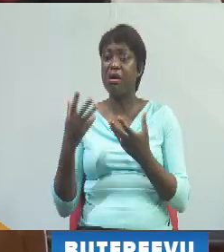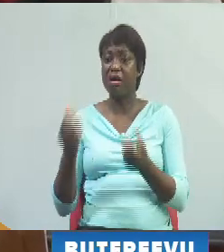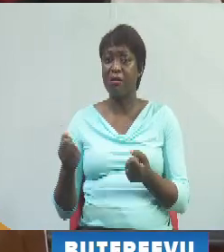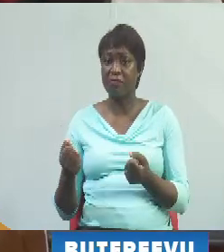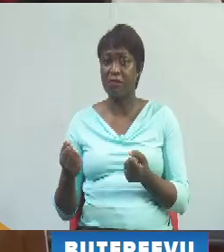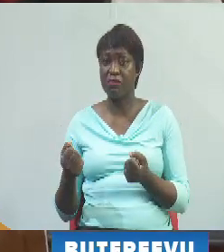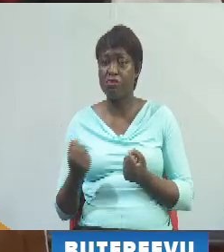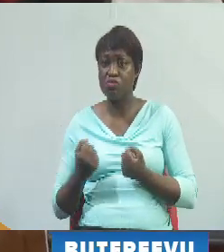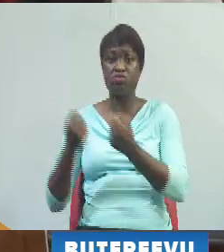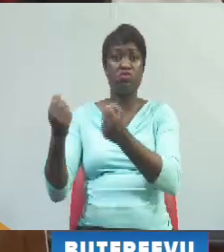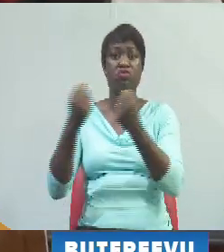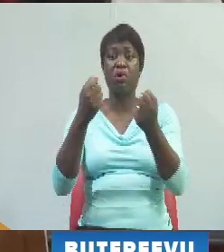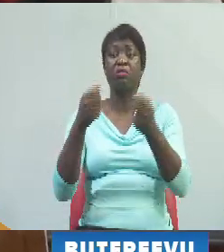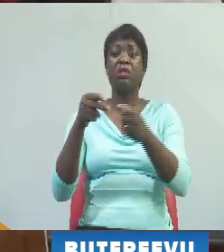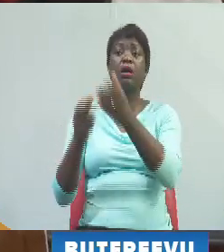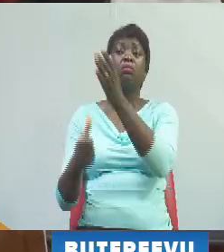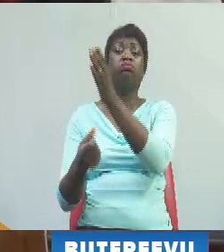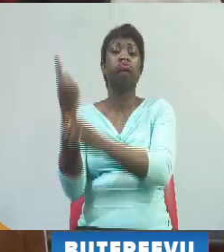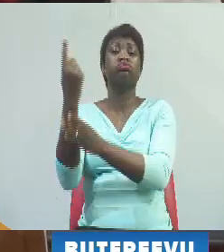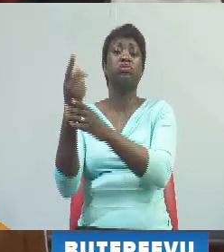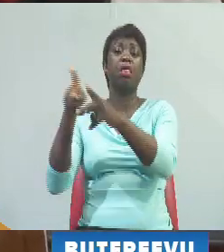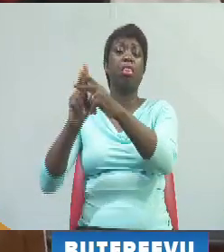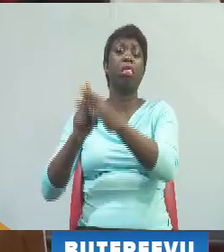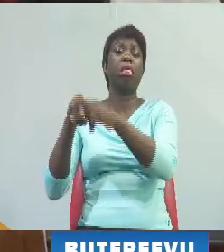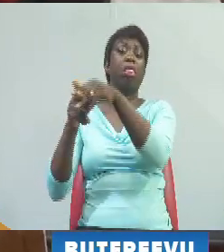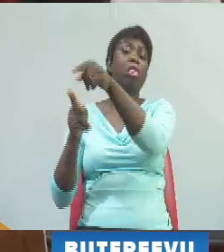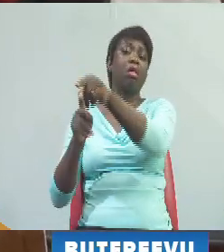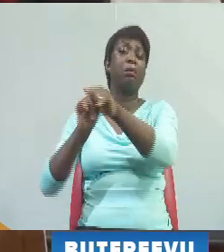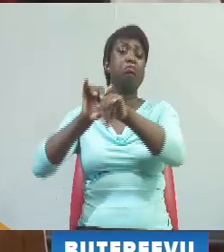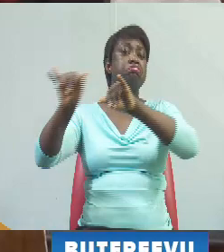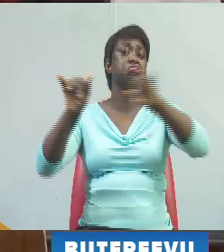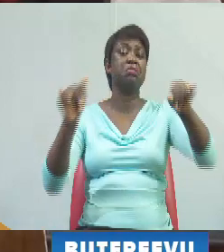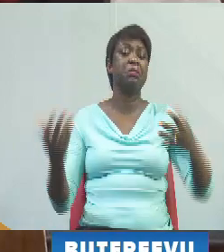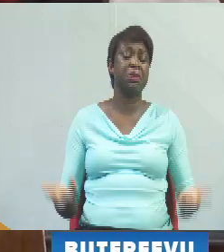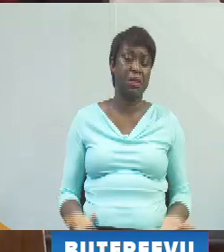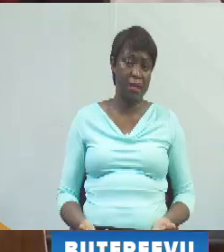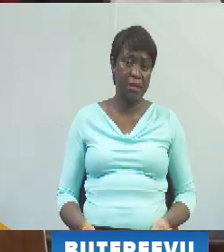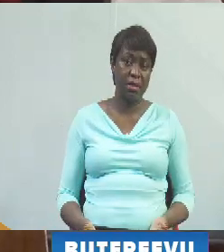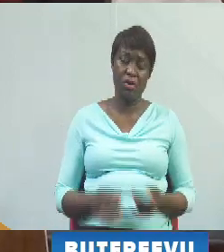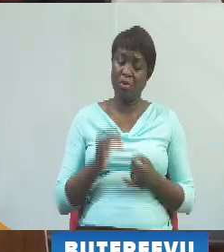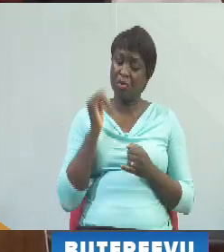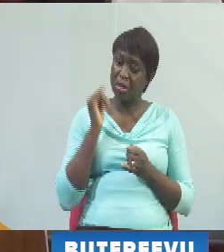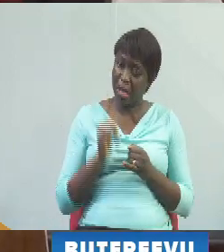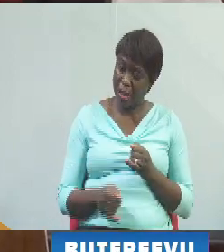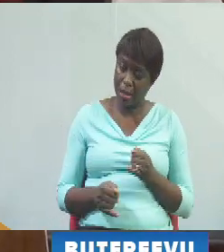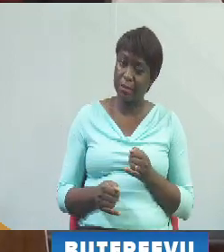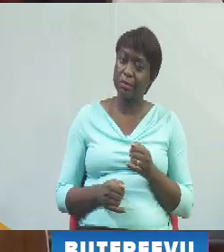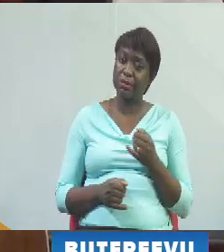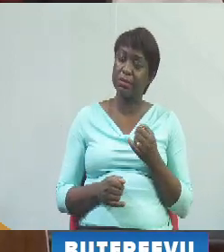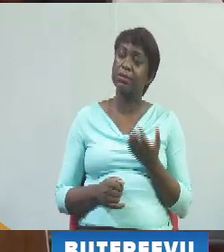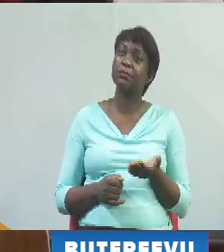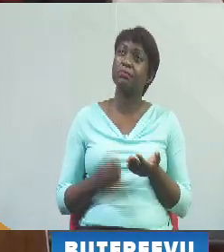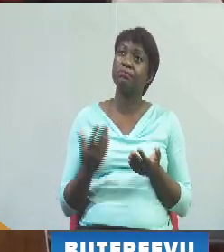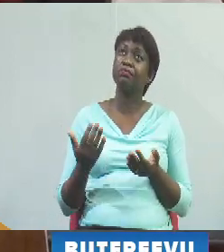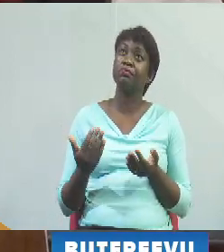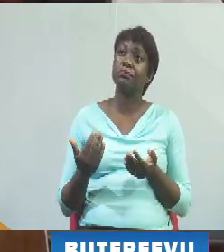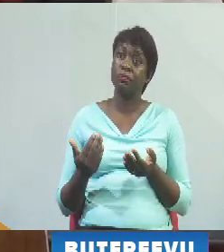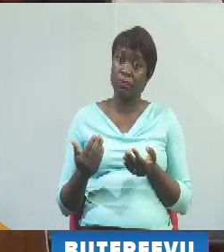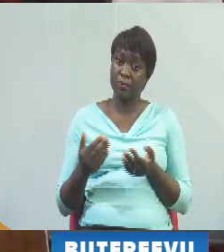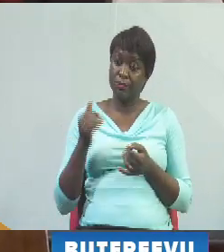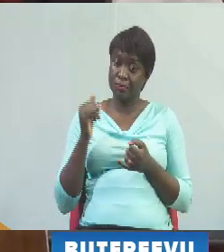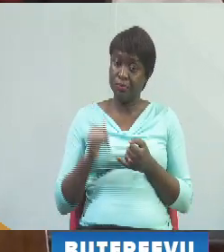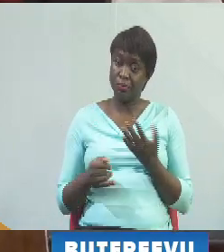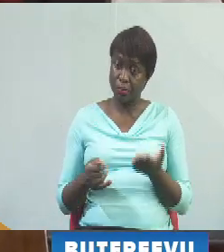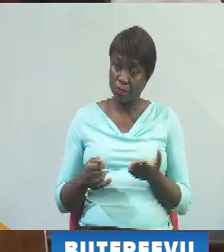stuck in the field. B, the last mile delivery provider, that is the provider that picks from